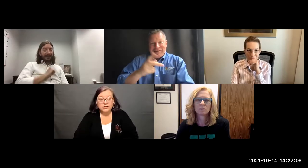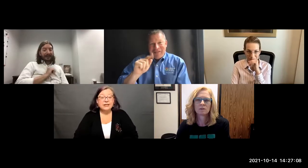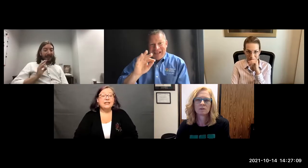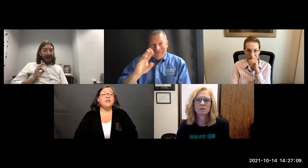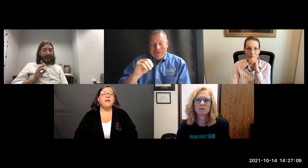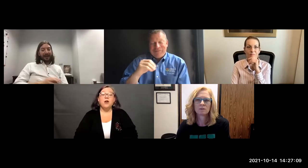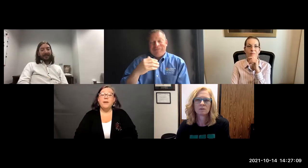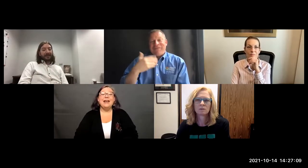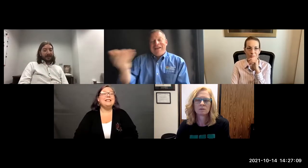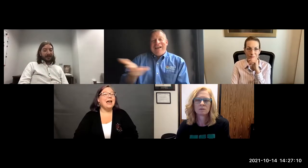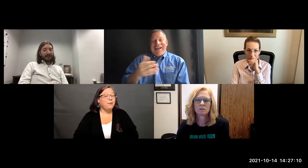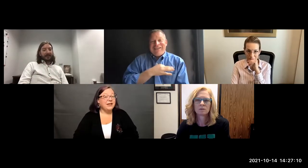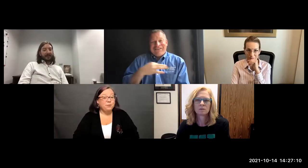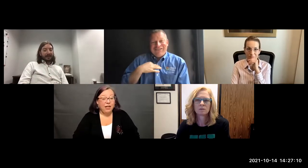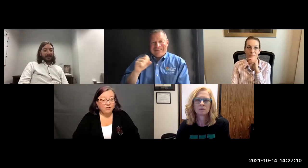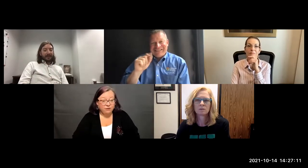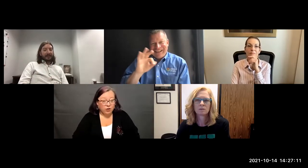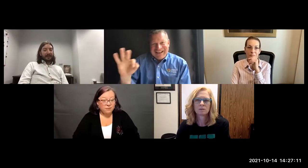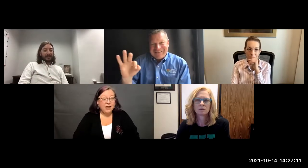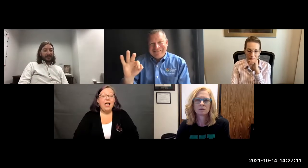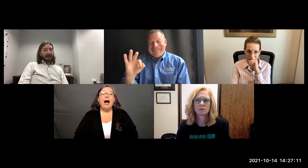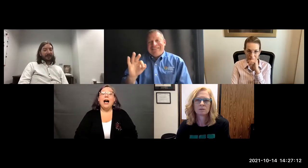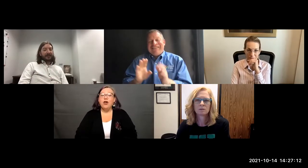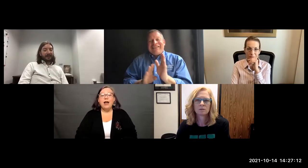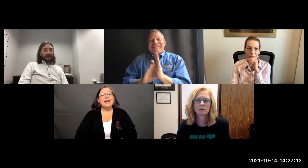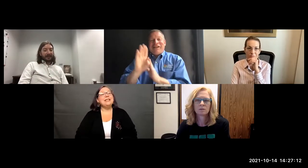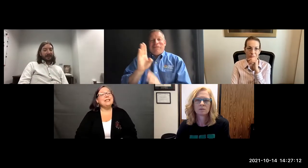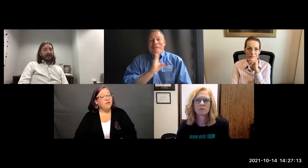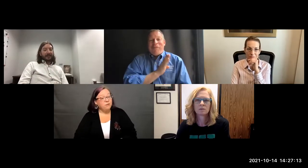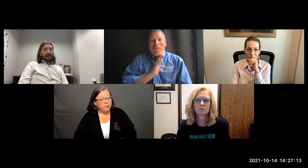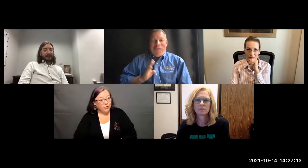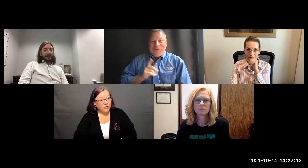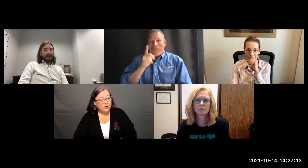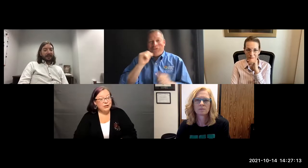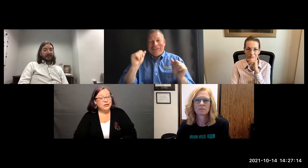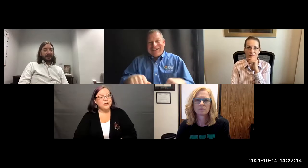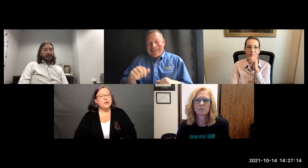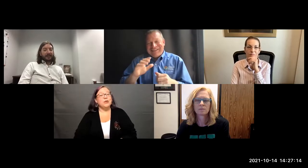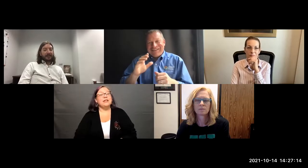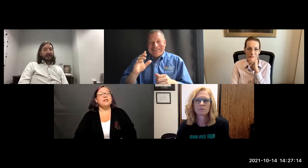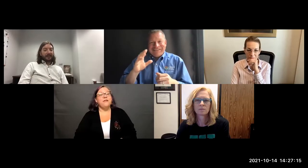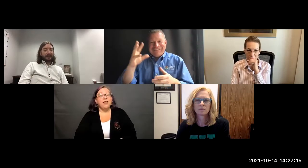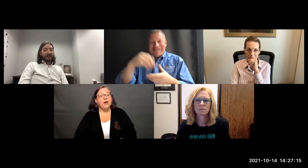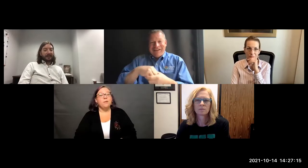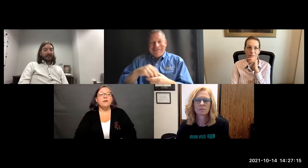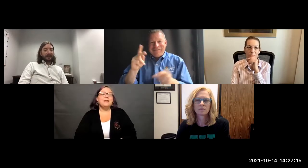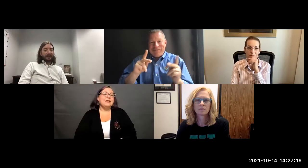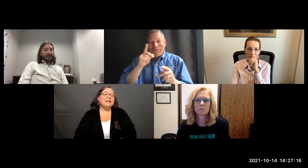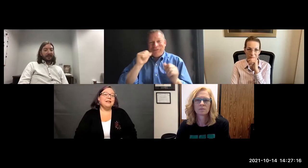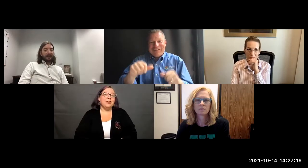hardware, develop a database platform, hire a staff member to